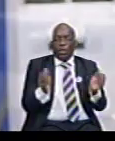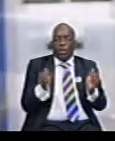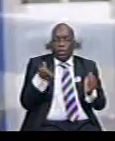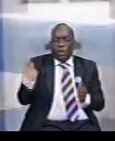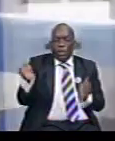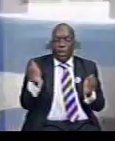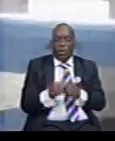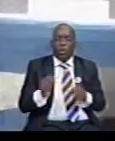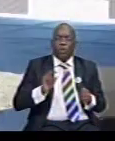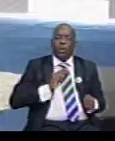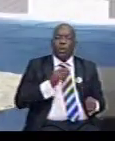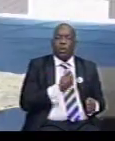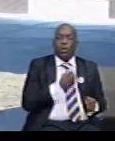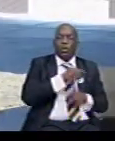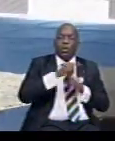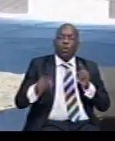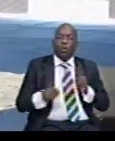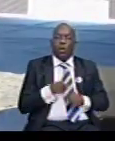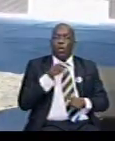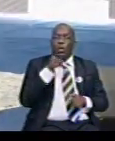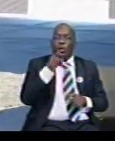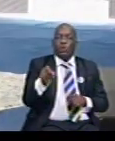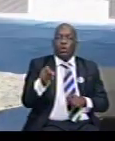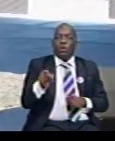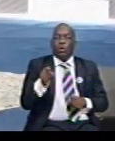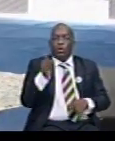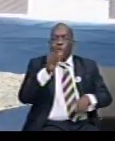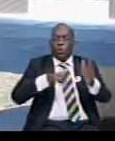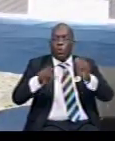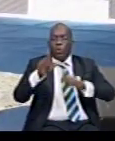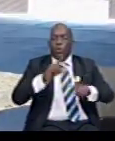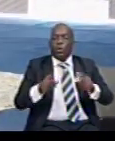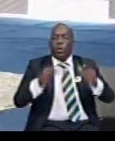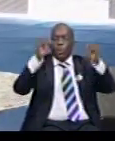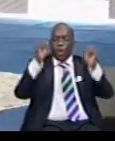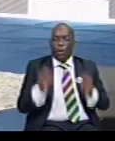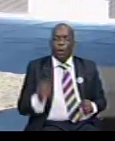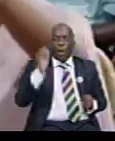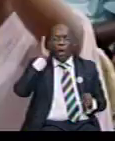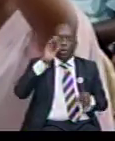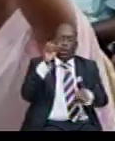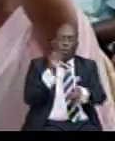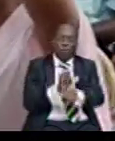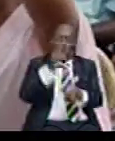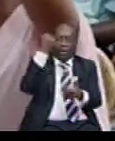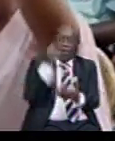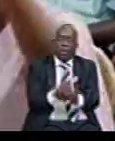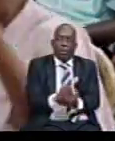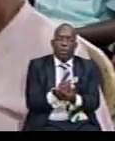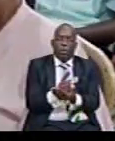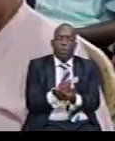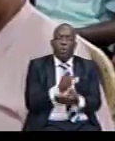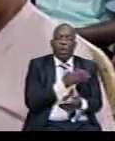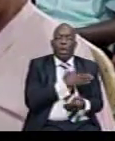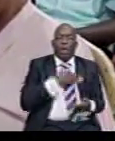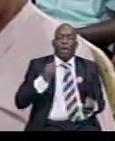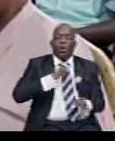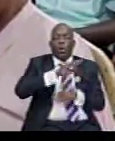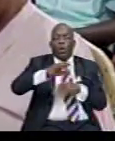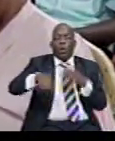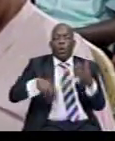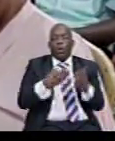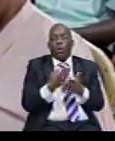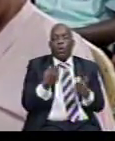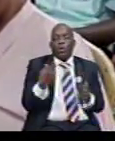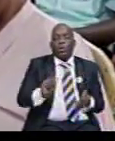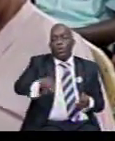you open your mouth, power will work. And all the other powers that have